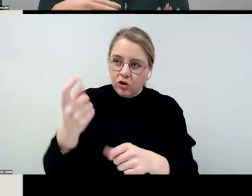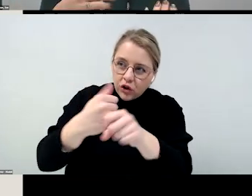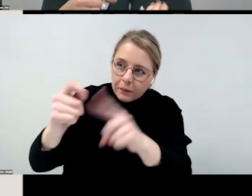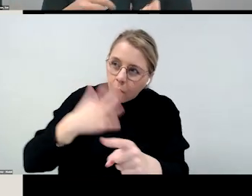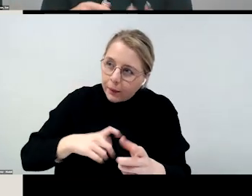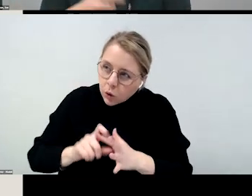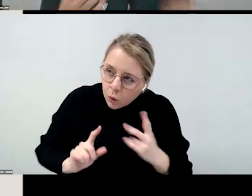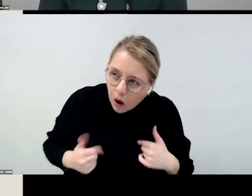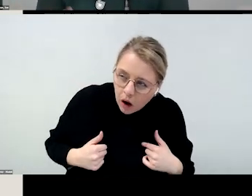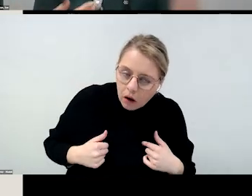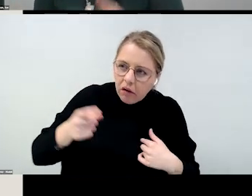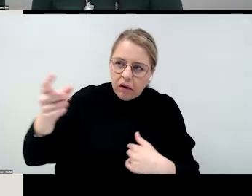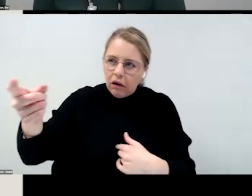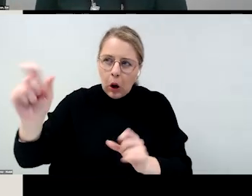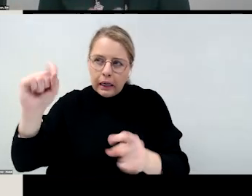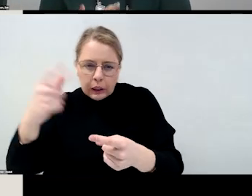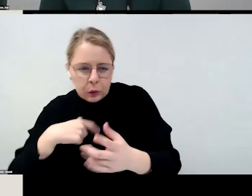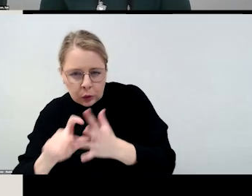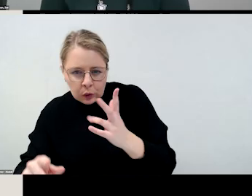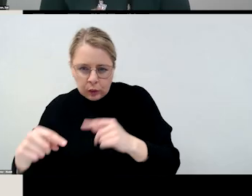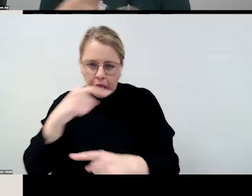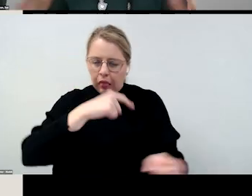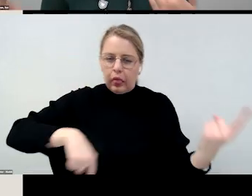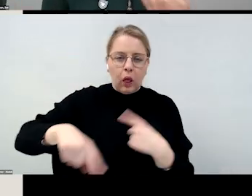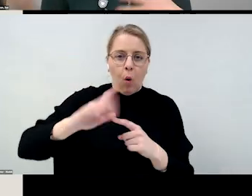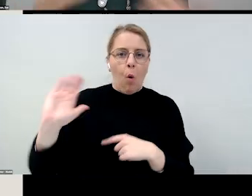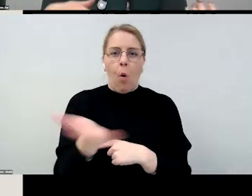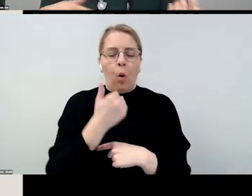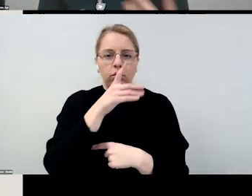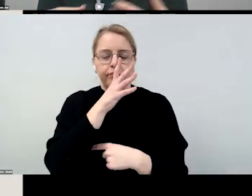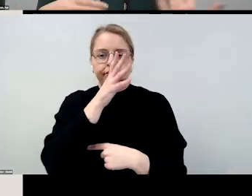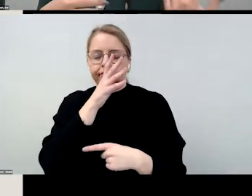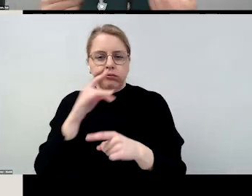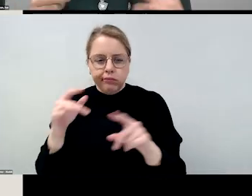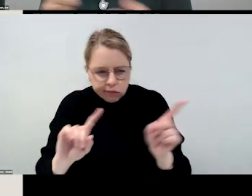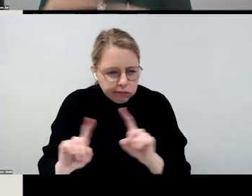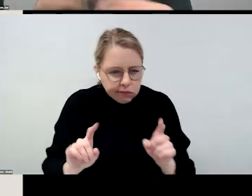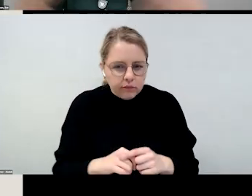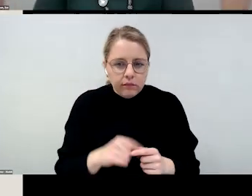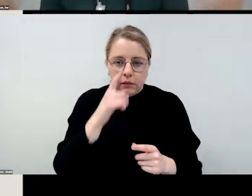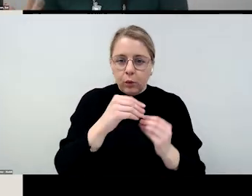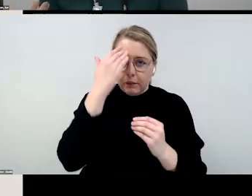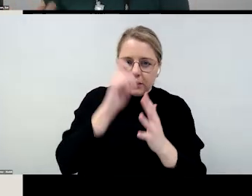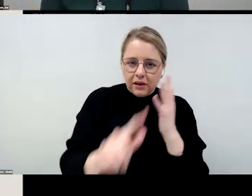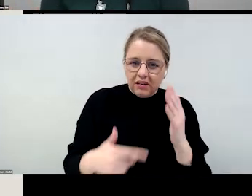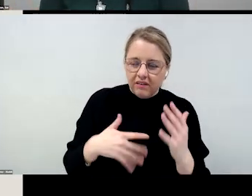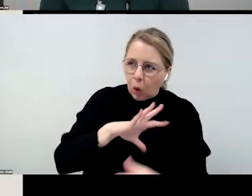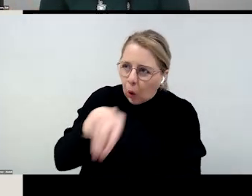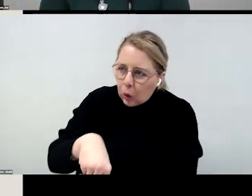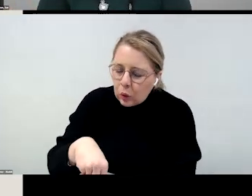them, the GP not really understanding what the support network's expecting from them, the person with intellectual disability not being included